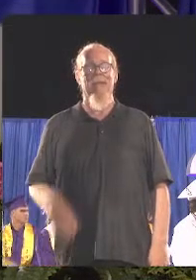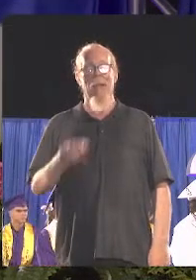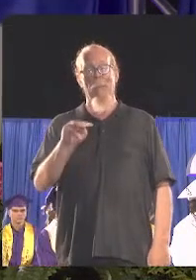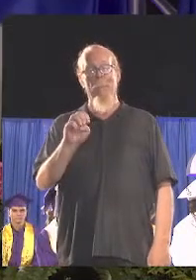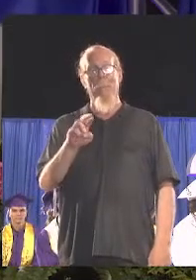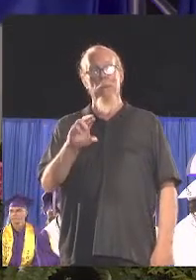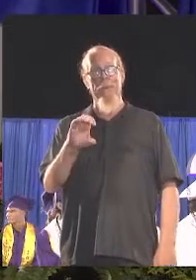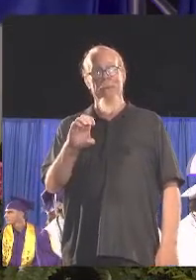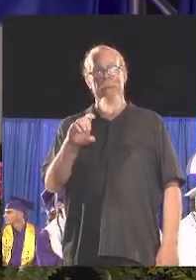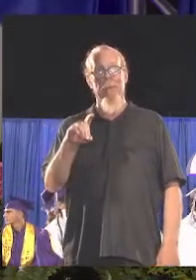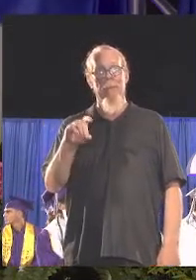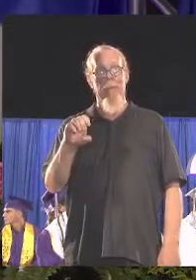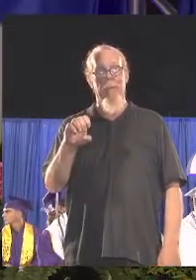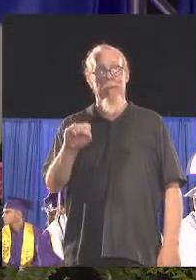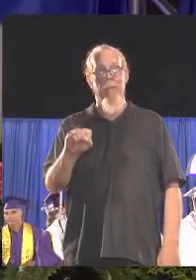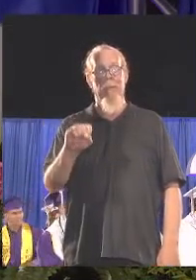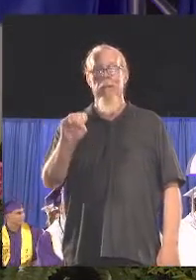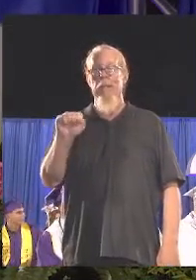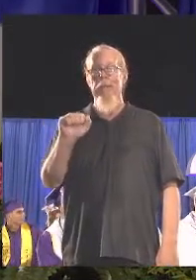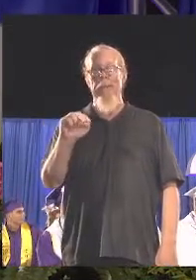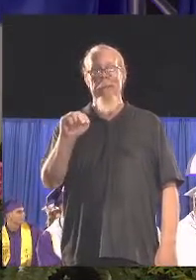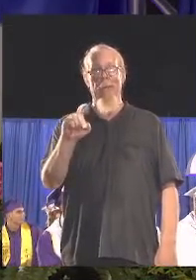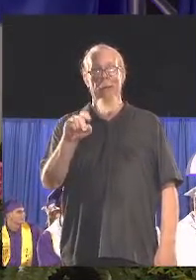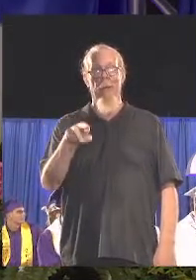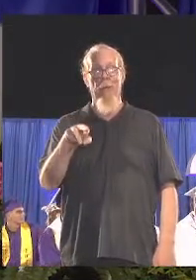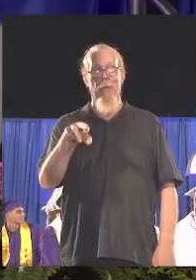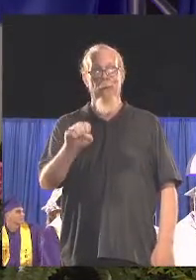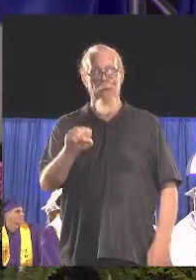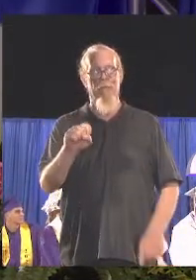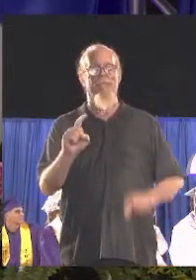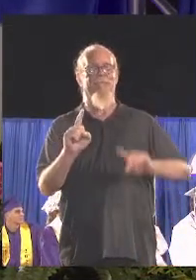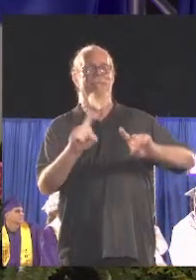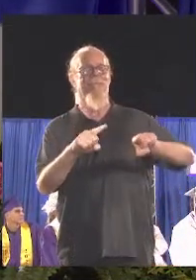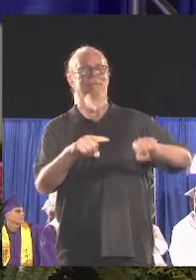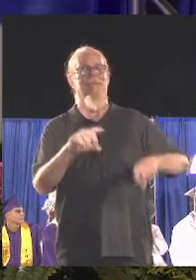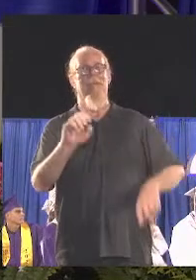Mercedes C. Sanders, St. Phillips College.